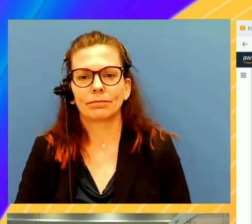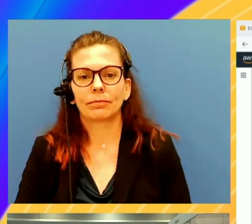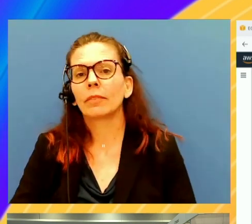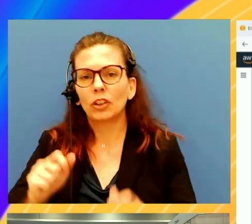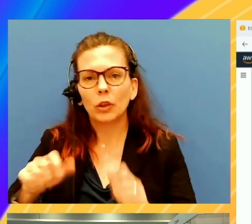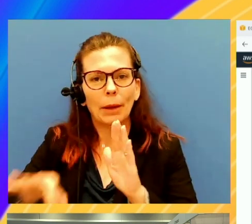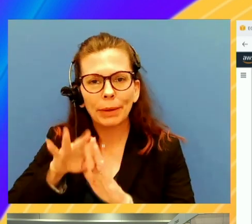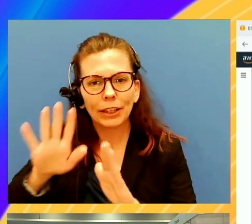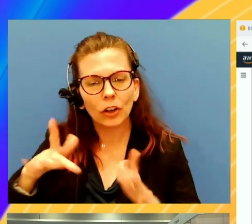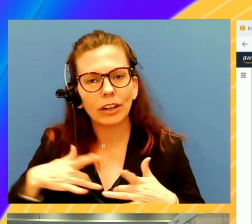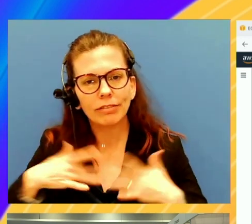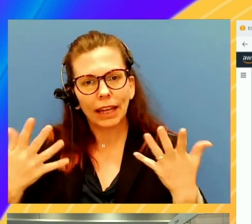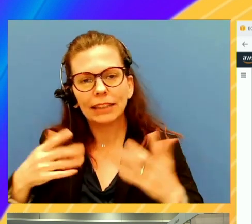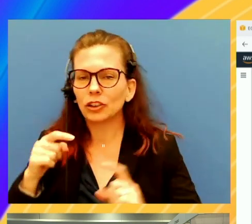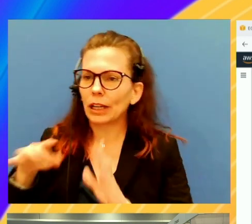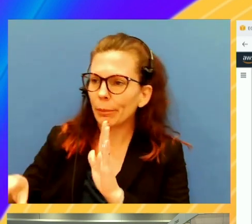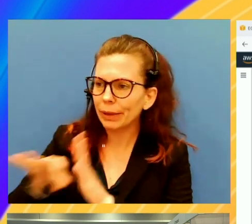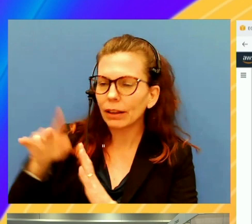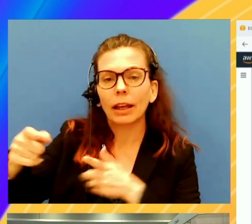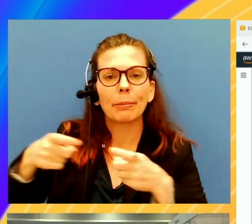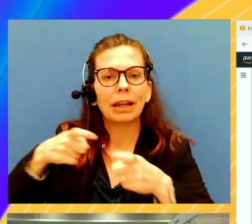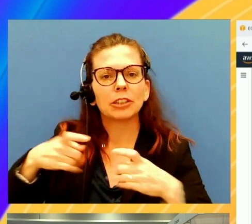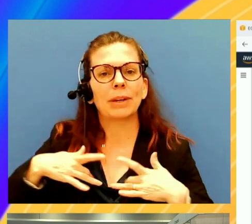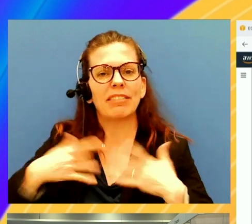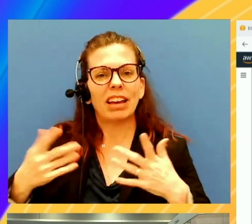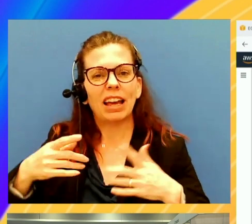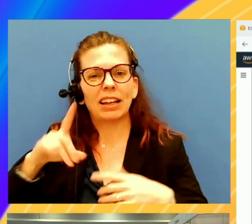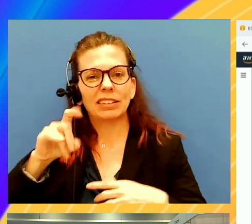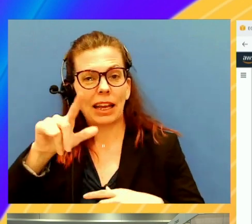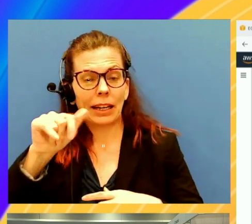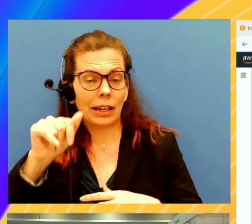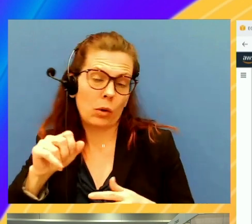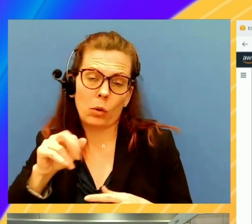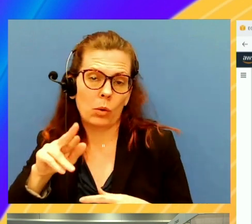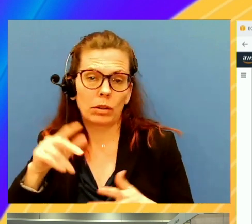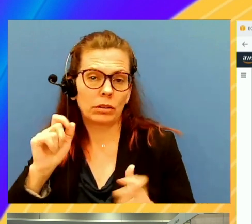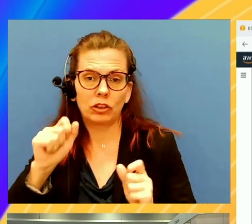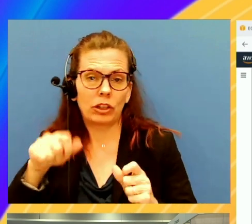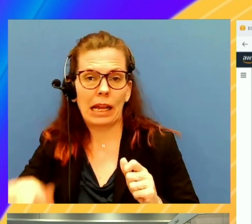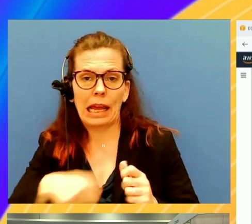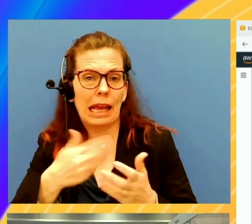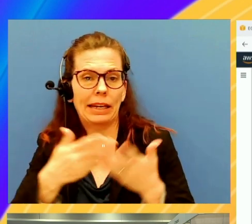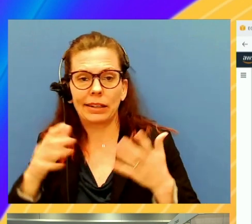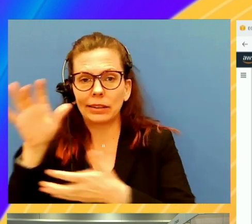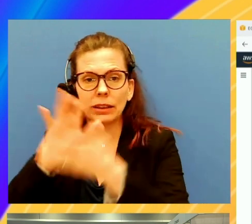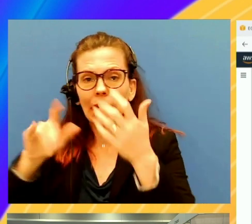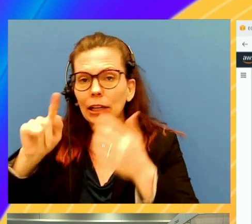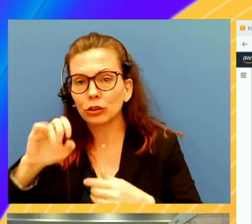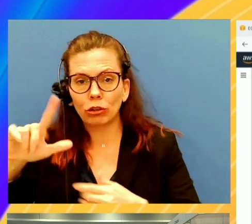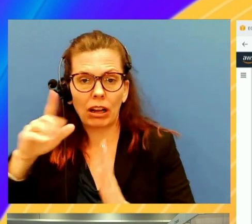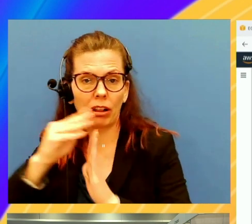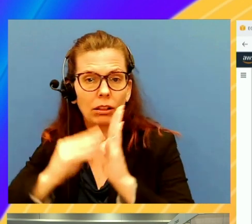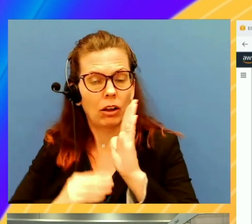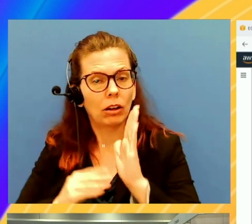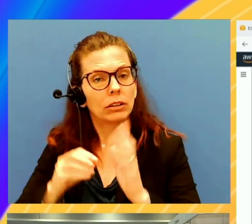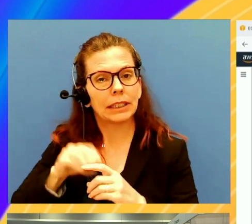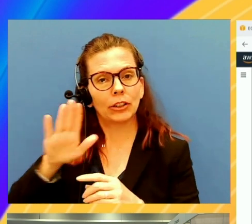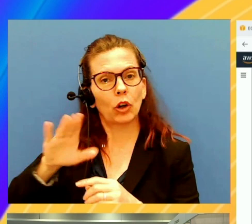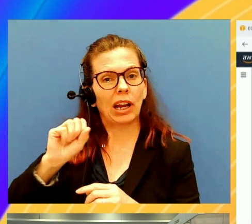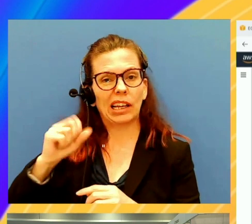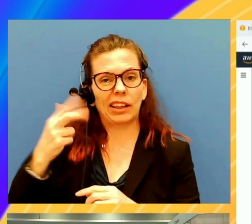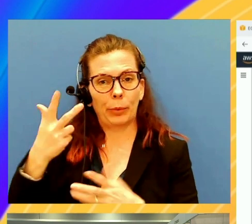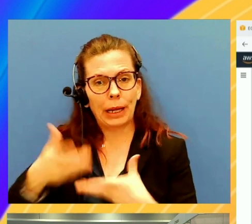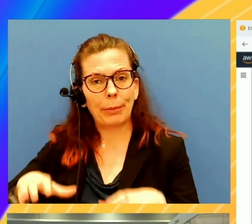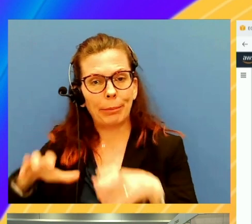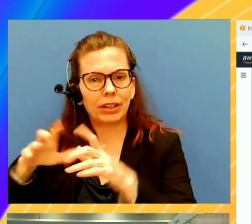saying, you can choose management event, data event. You can even copy your existing CloudTrail logs that are sitting in your S3 bucket and bring it in